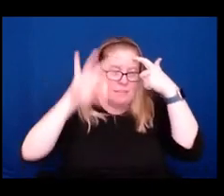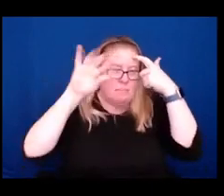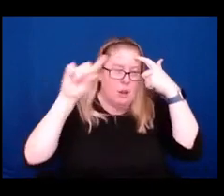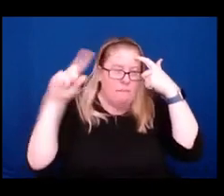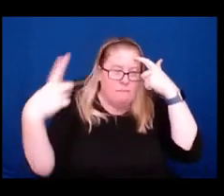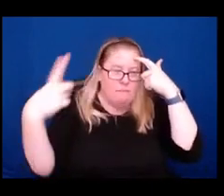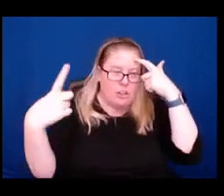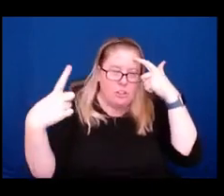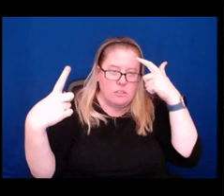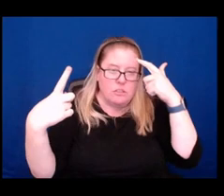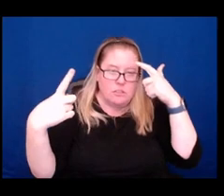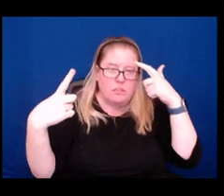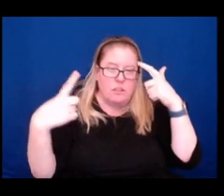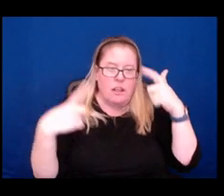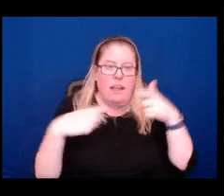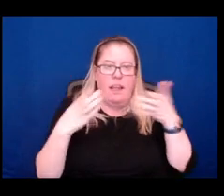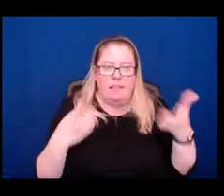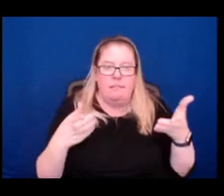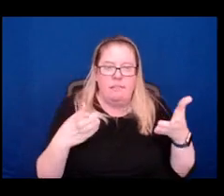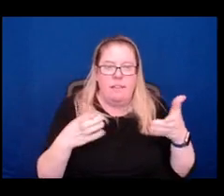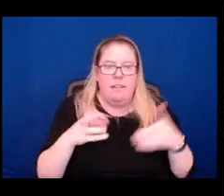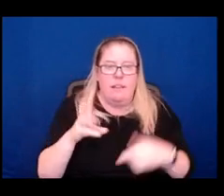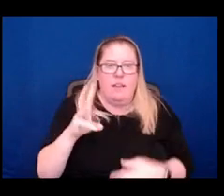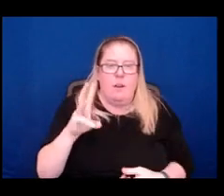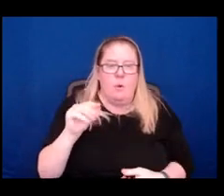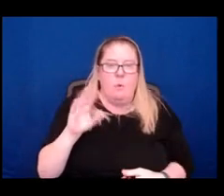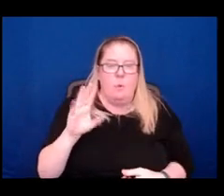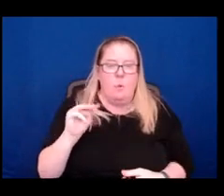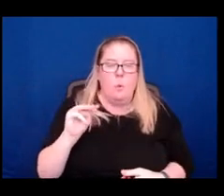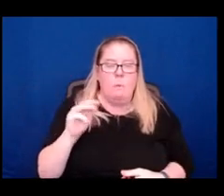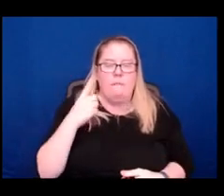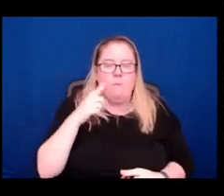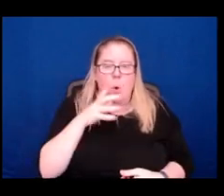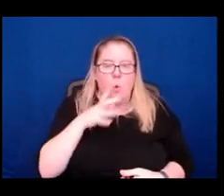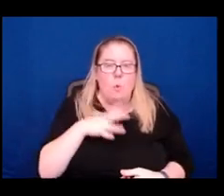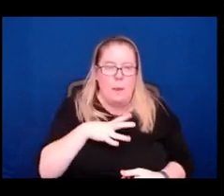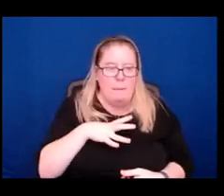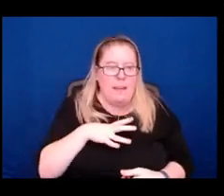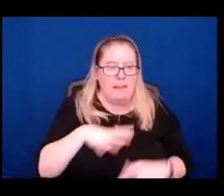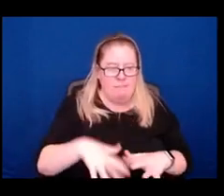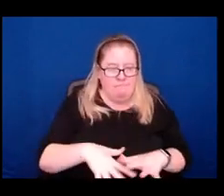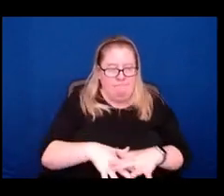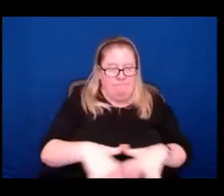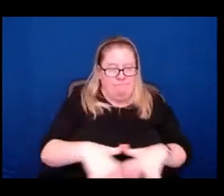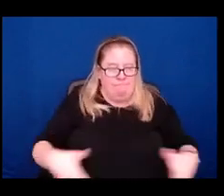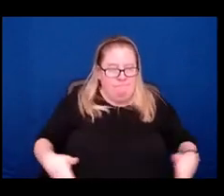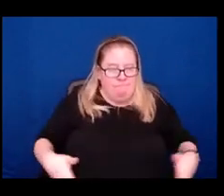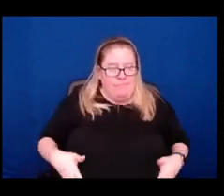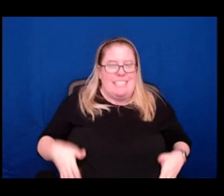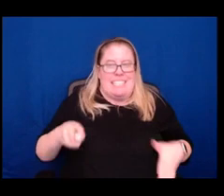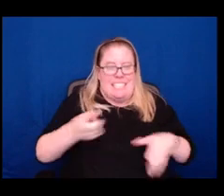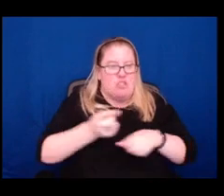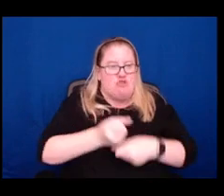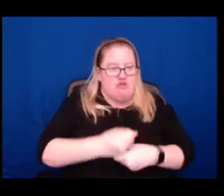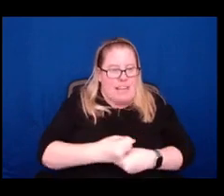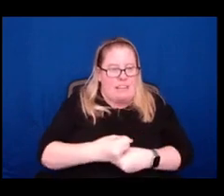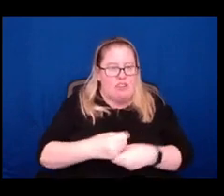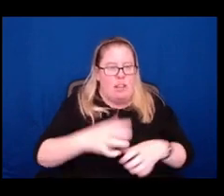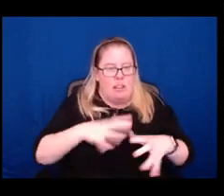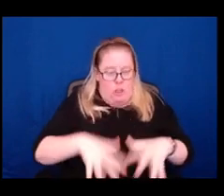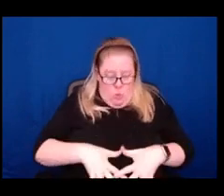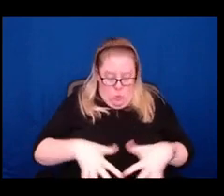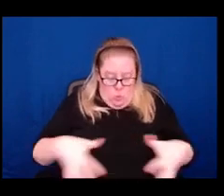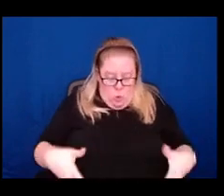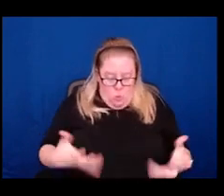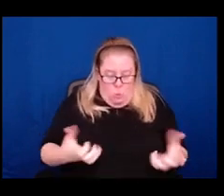the womb for women really is the seat of all of our creation. So if we're going to create anything, the womb wants to